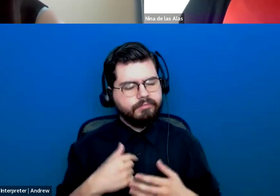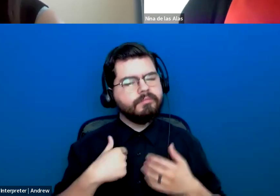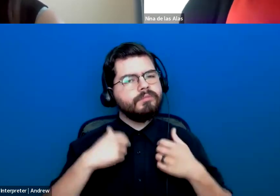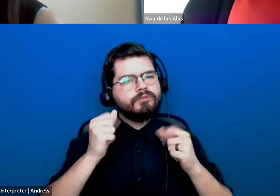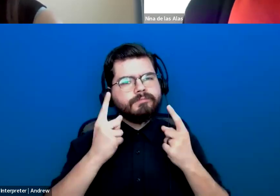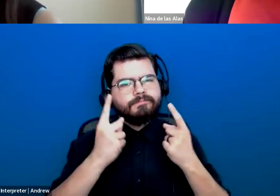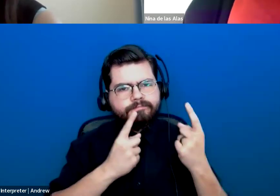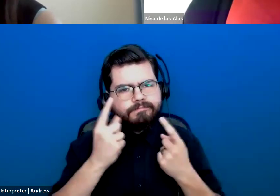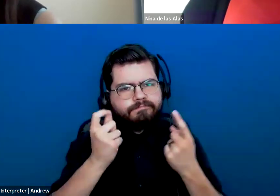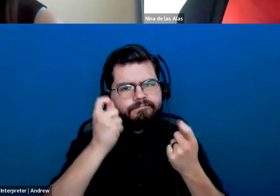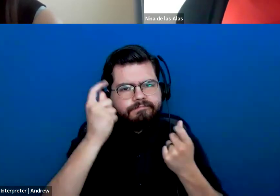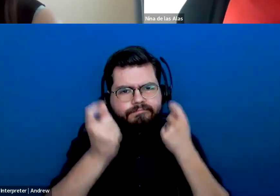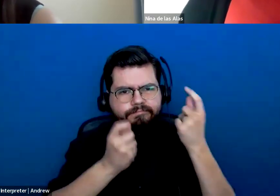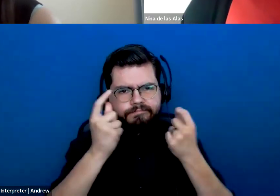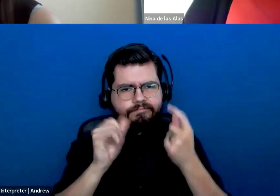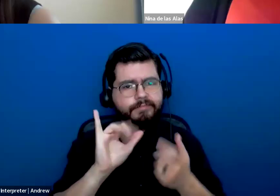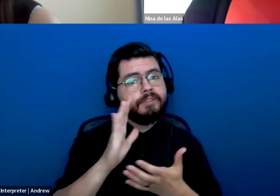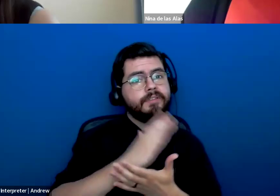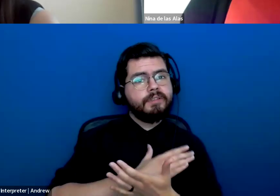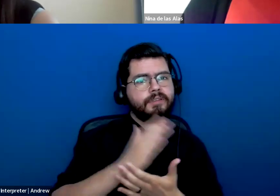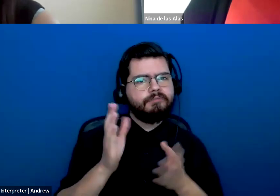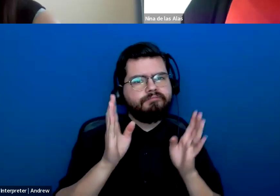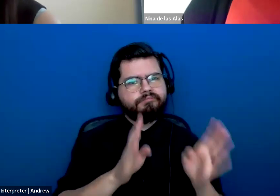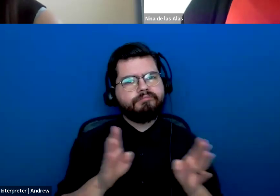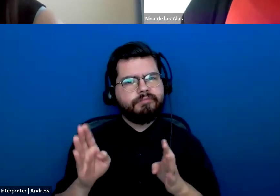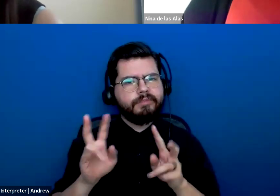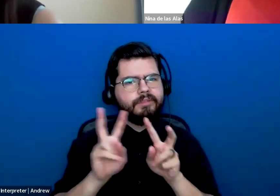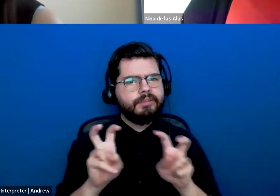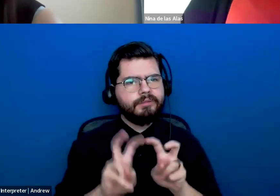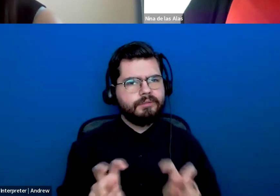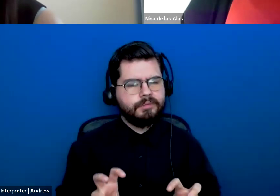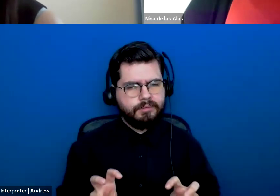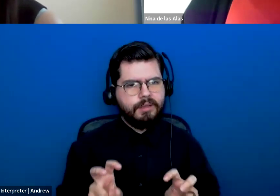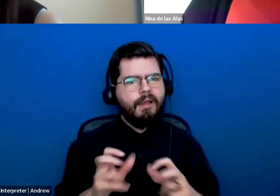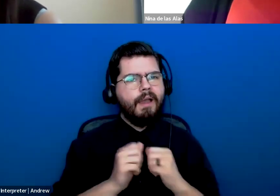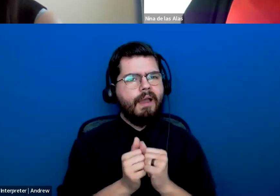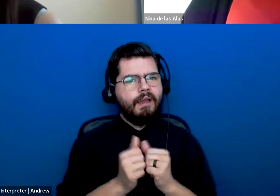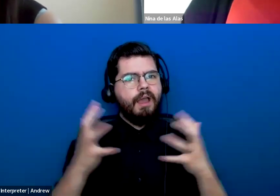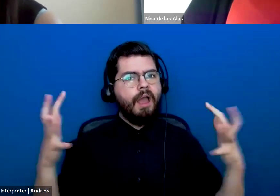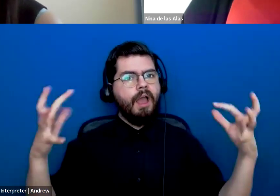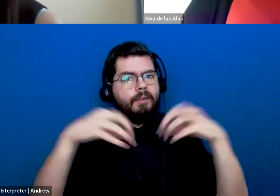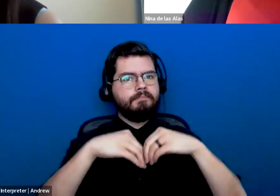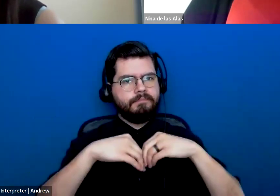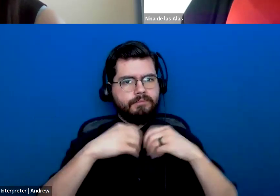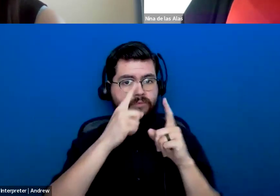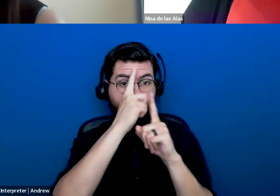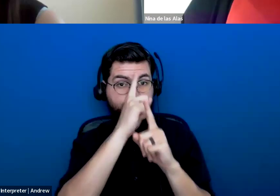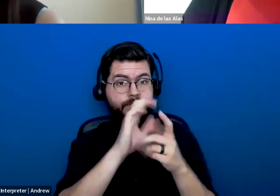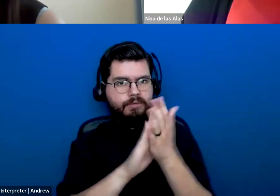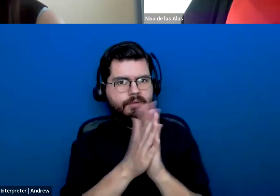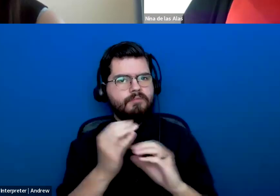scale and preparedness assessments might be able to come together to yield more